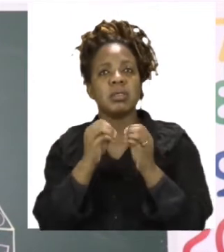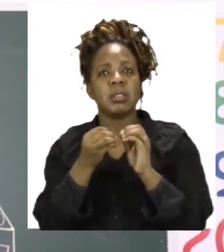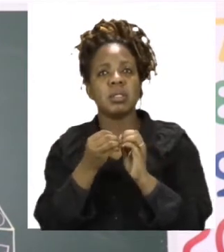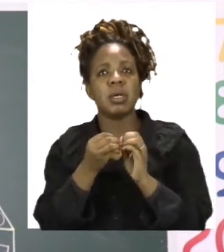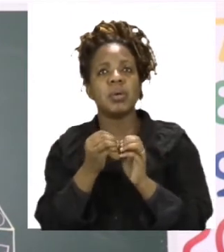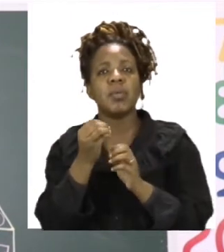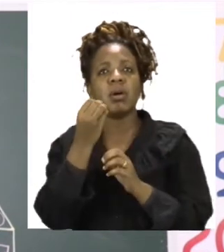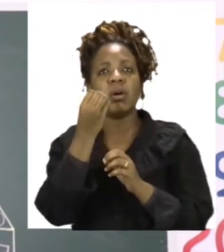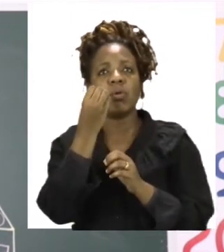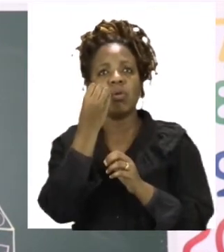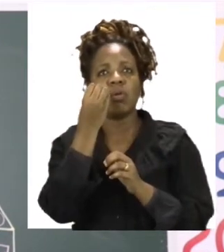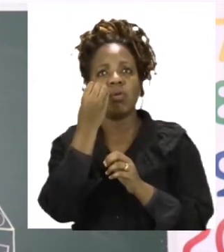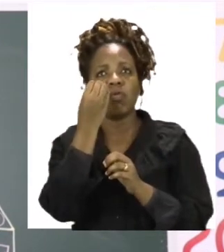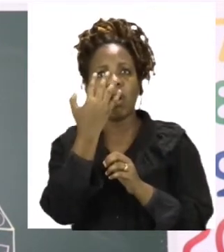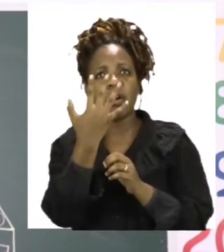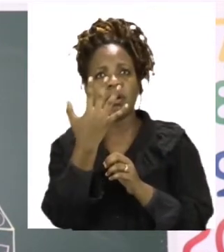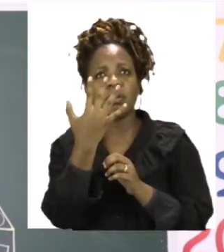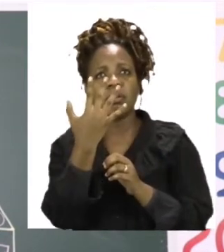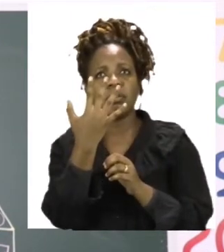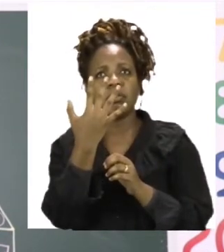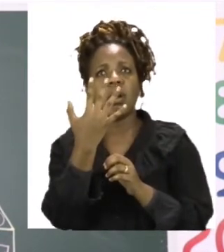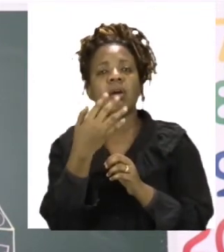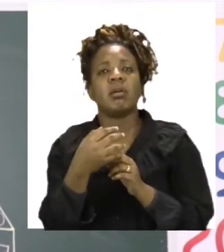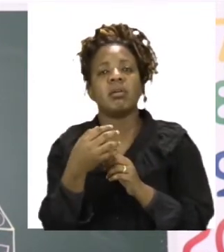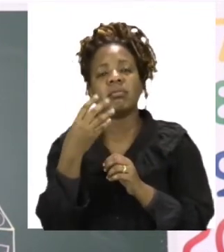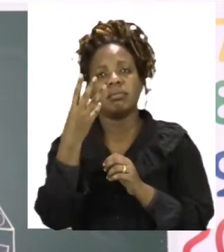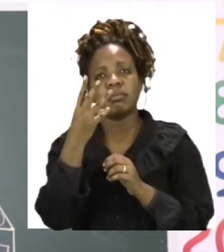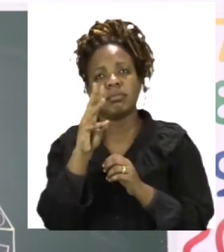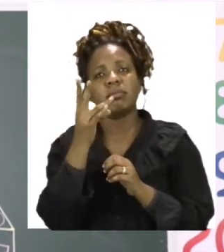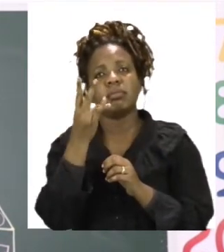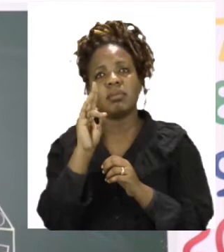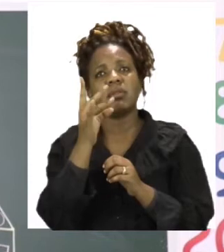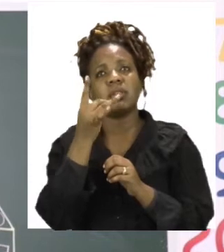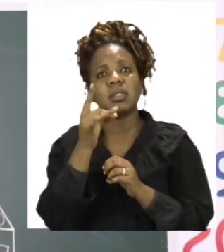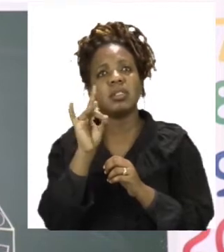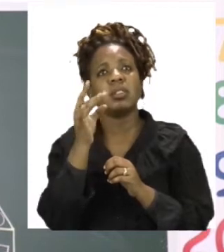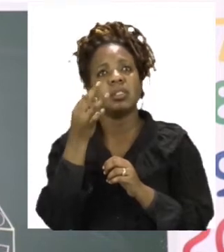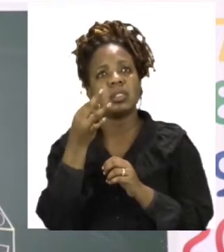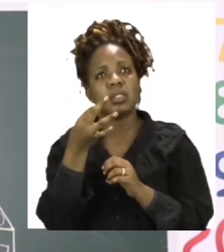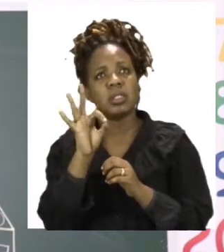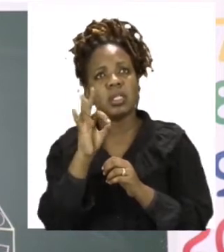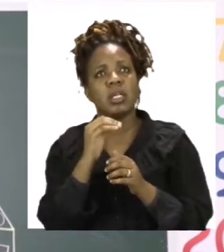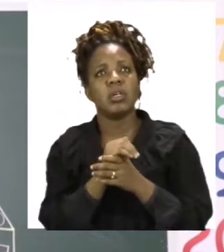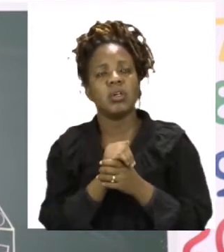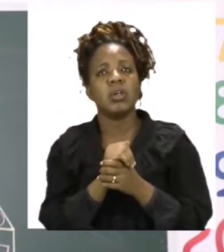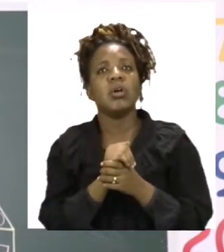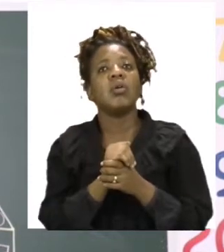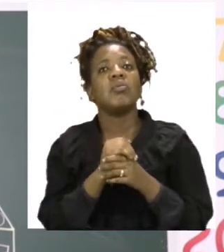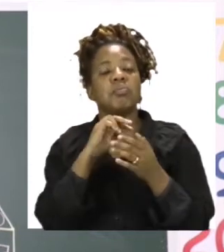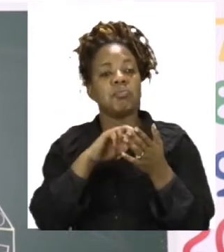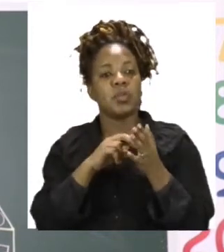9 as their last number for a unit, that means you have to run going